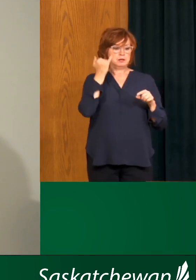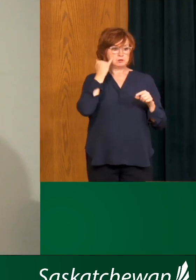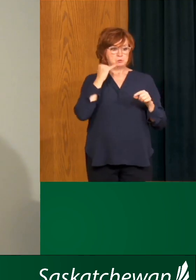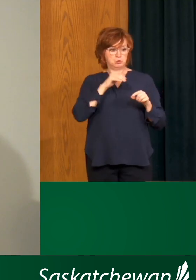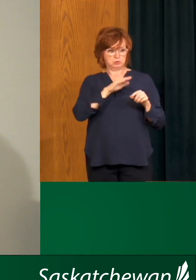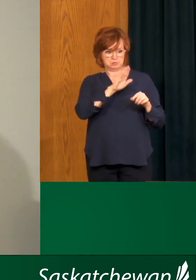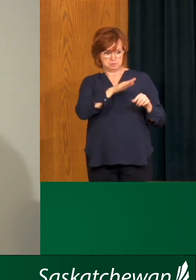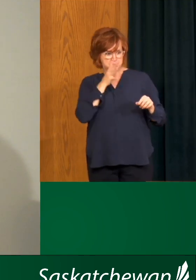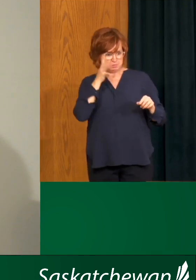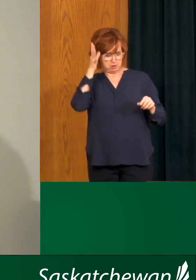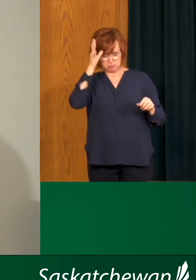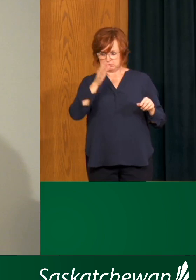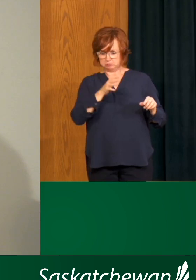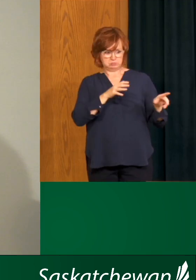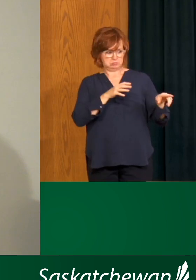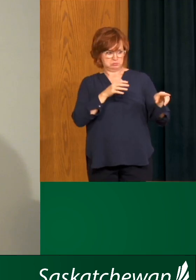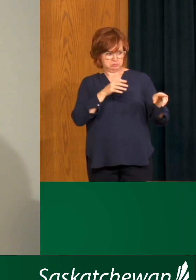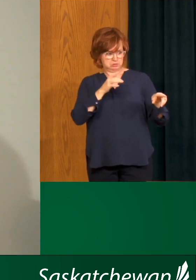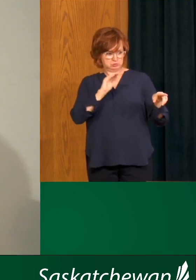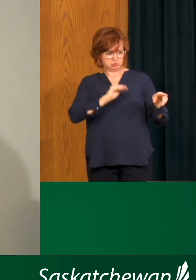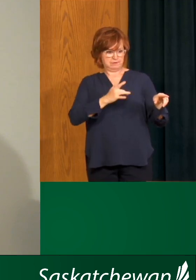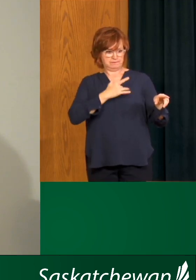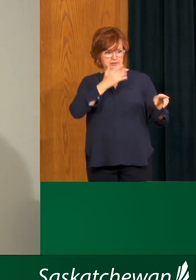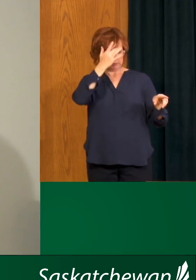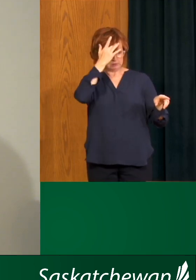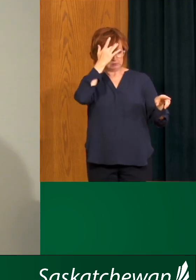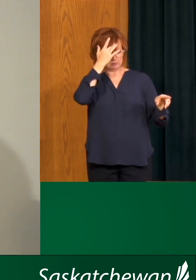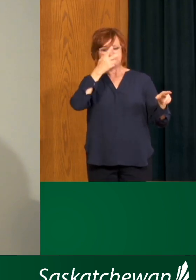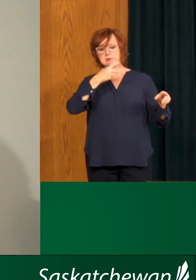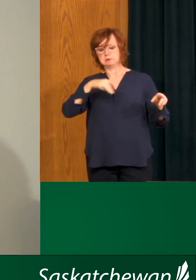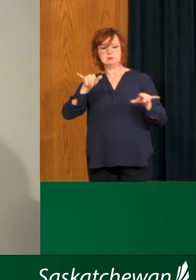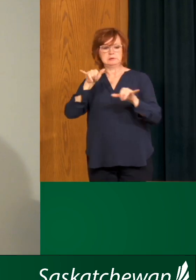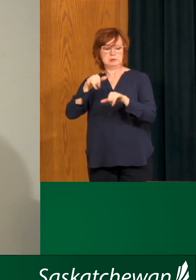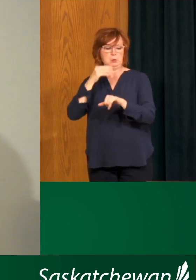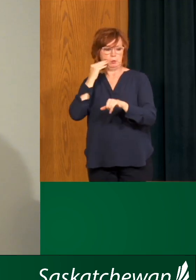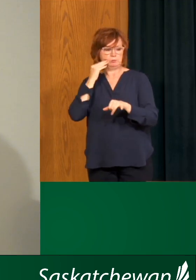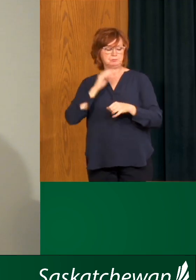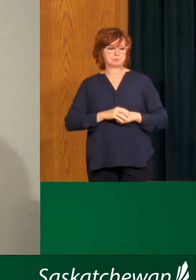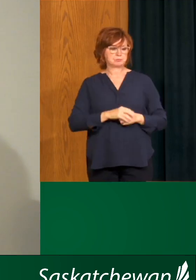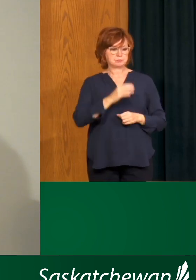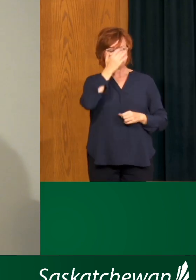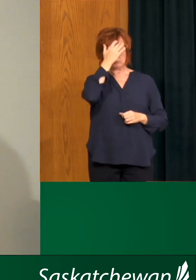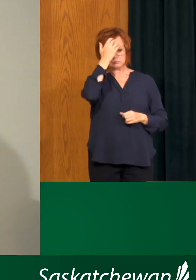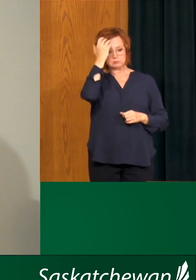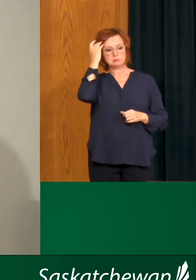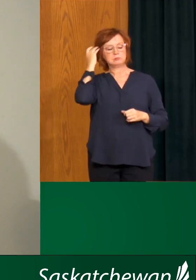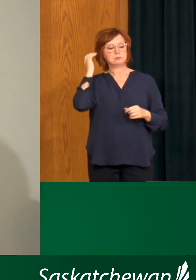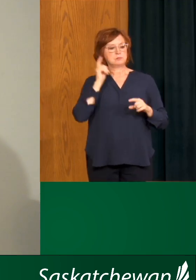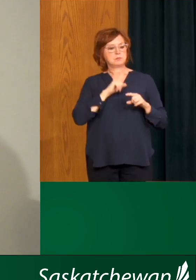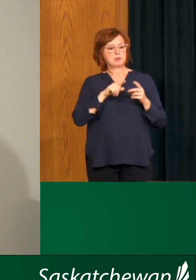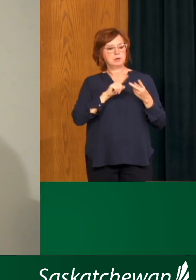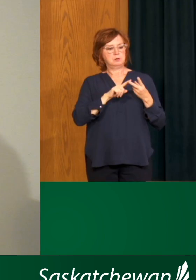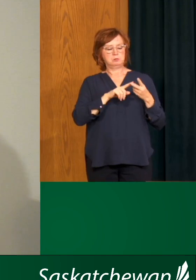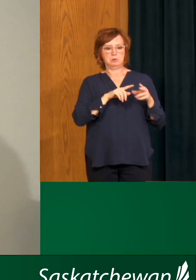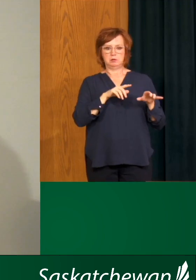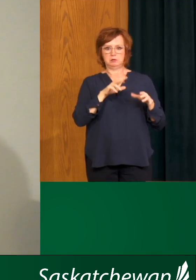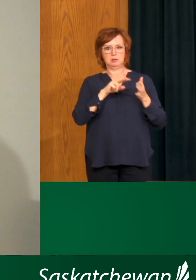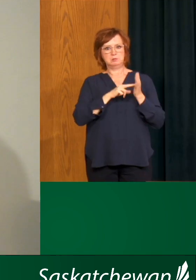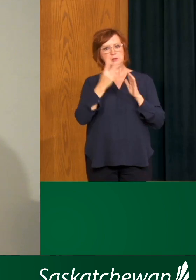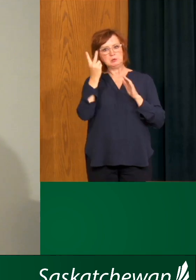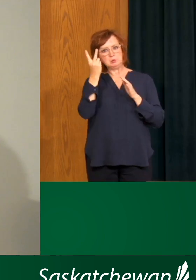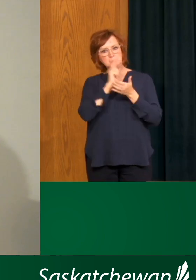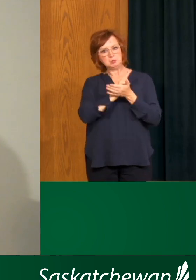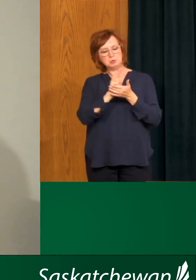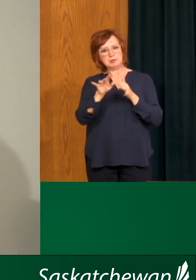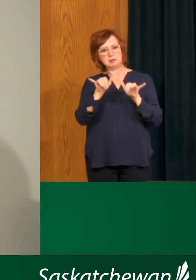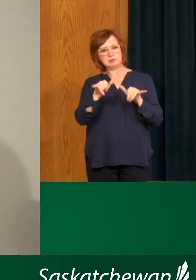adult in a household and the children are contacts of an adult, close contacts, they of course should not go to school for 2 weeks. As long as we